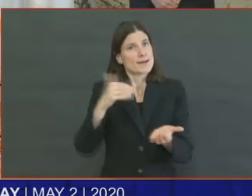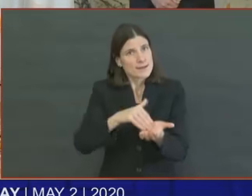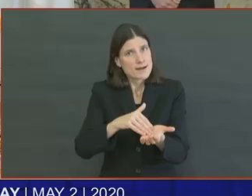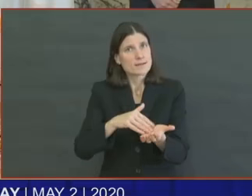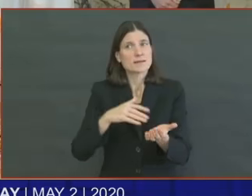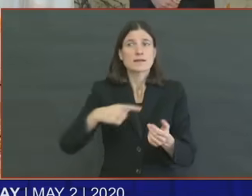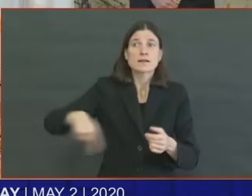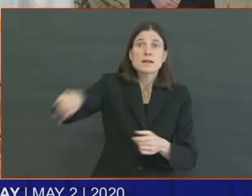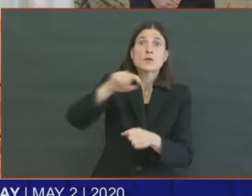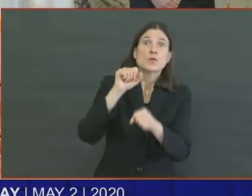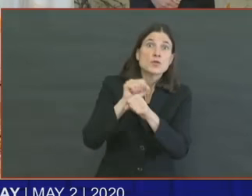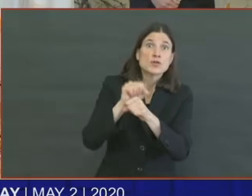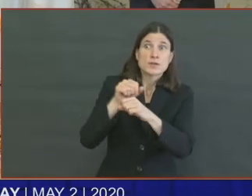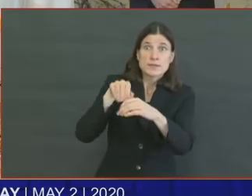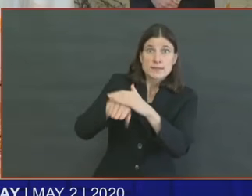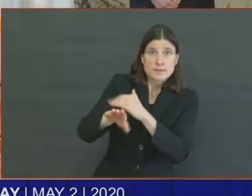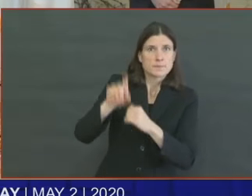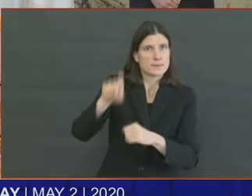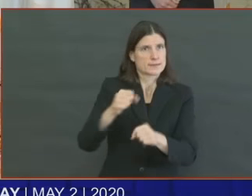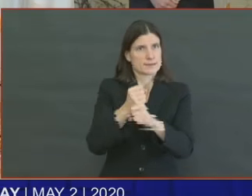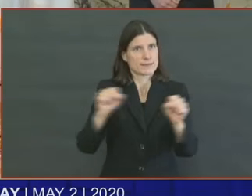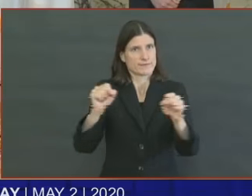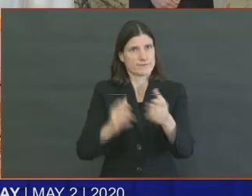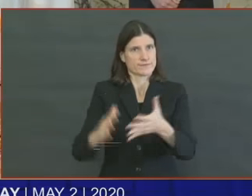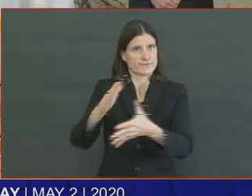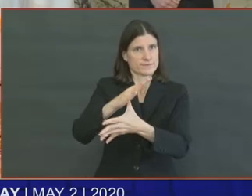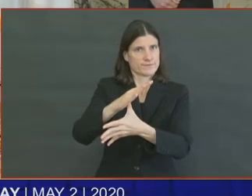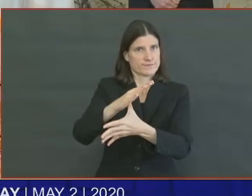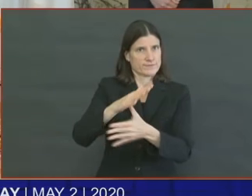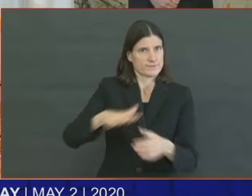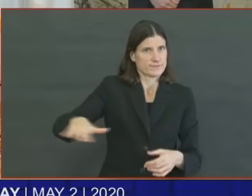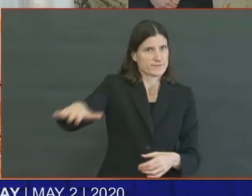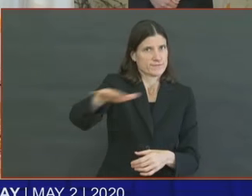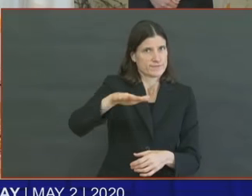your presence in making a difference through this response.